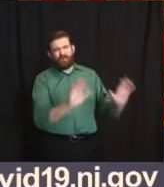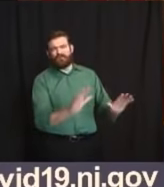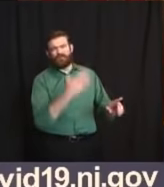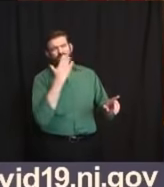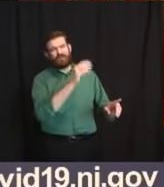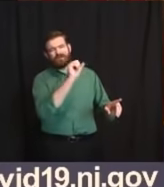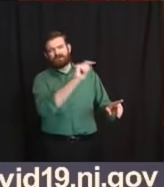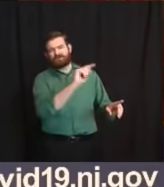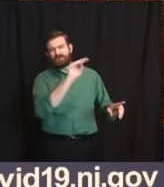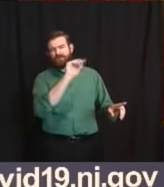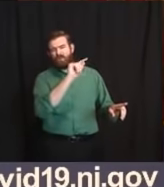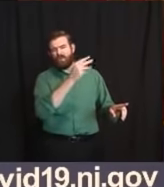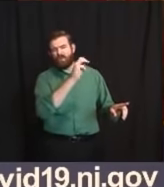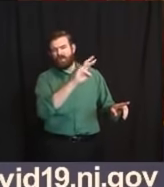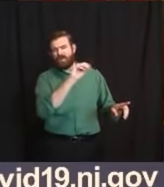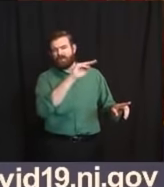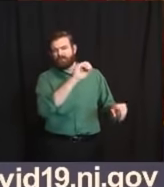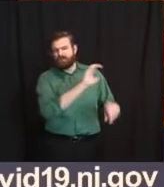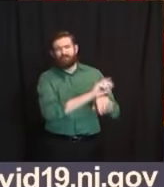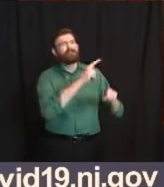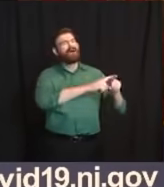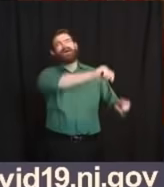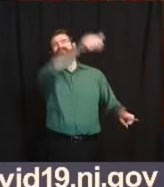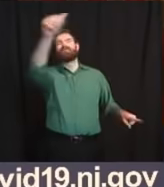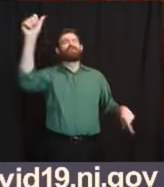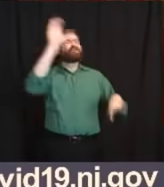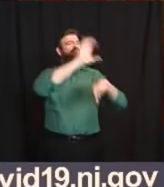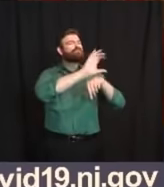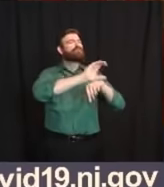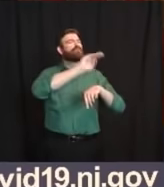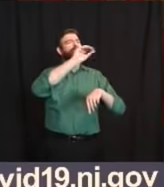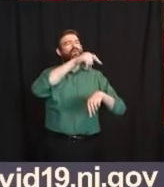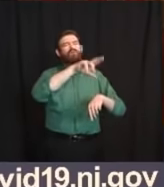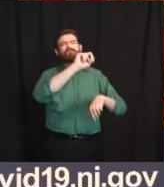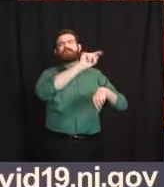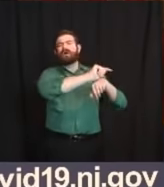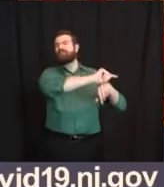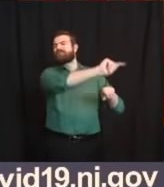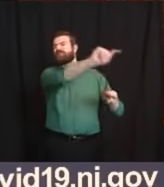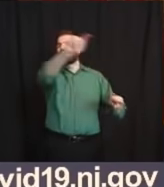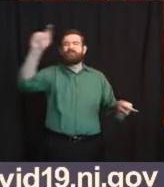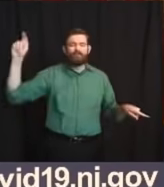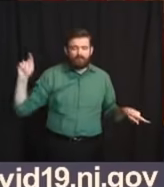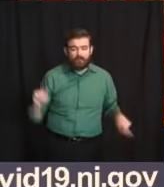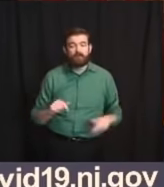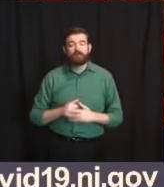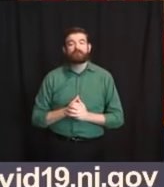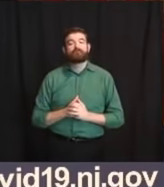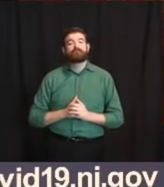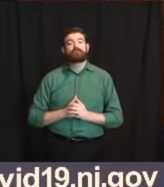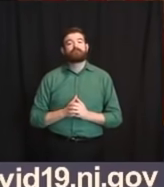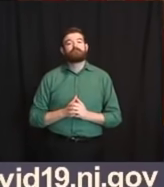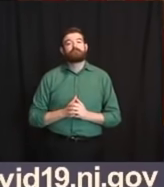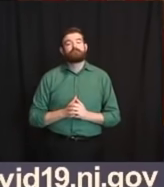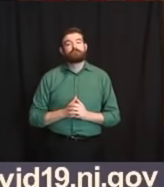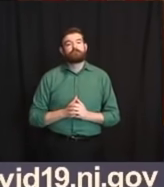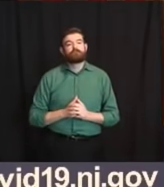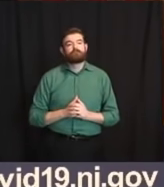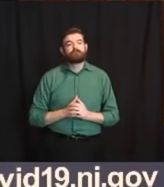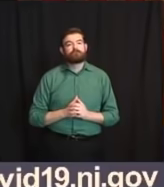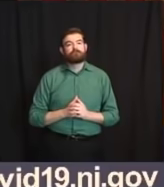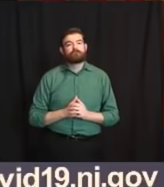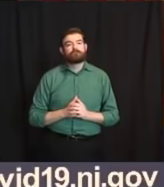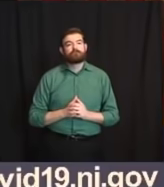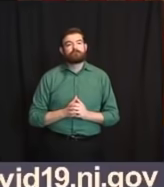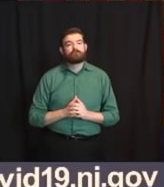institutions of faith around the state. We're going to start, I don't know who's got the mic. Dante, we're going to start over with Brent. Before we do, Mahan, am I right? We're together at 1